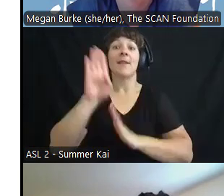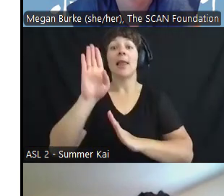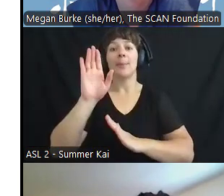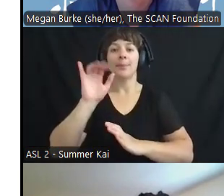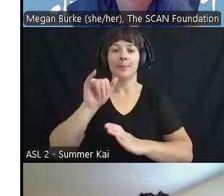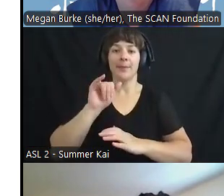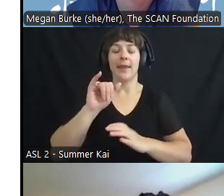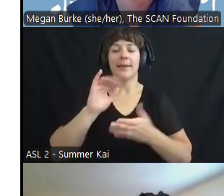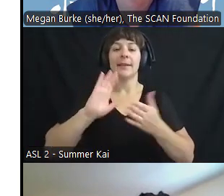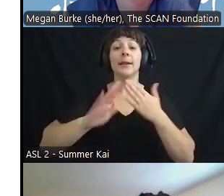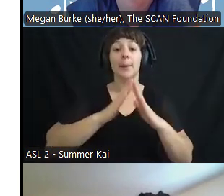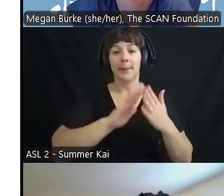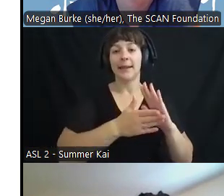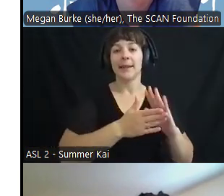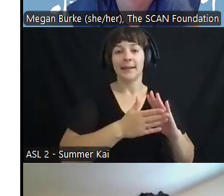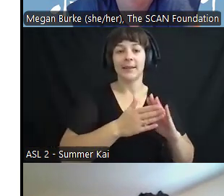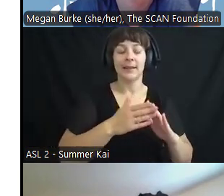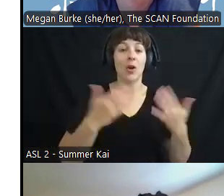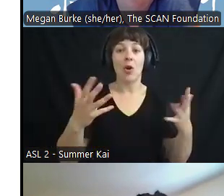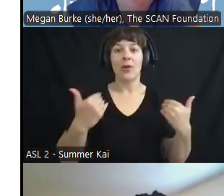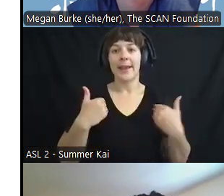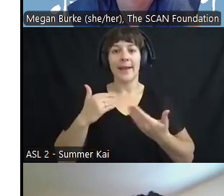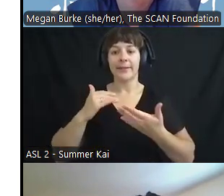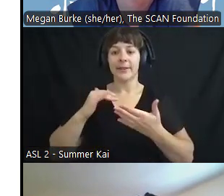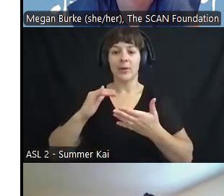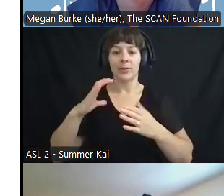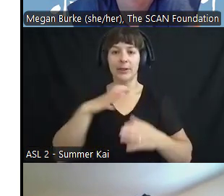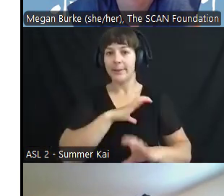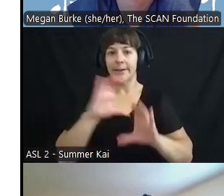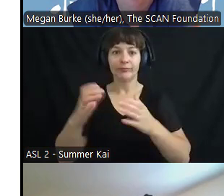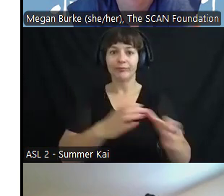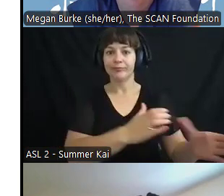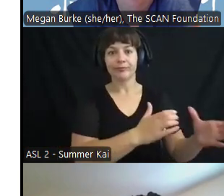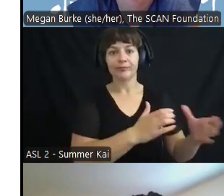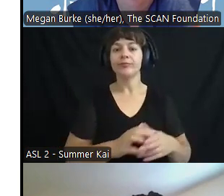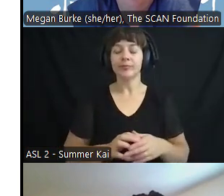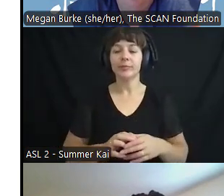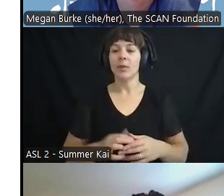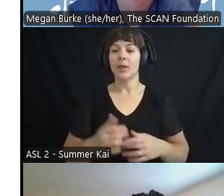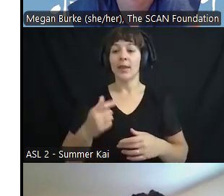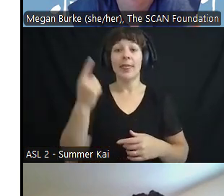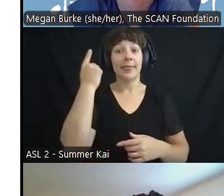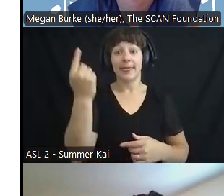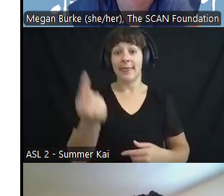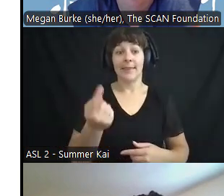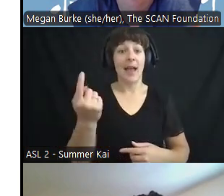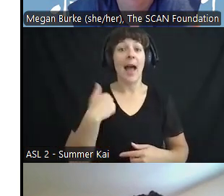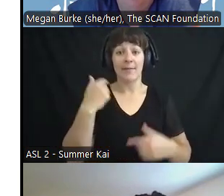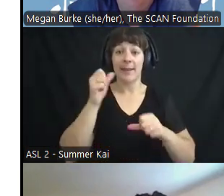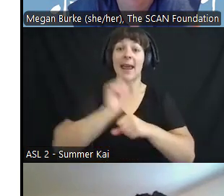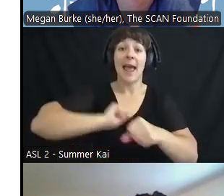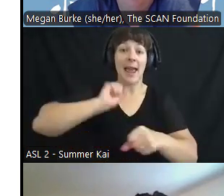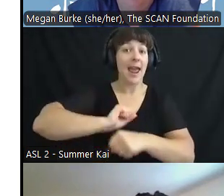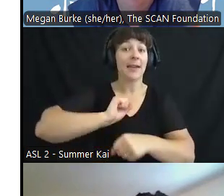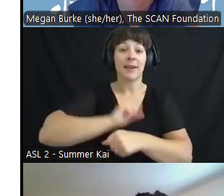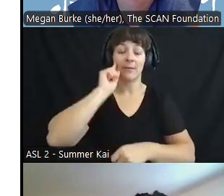the committees that's already in existing. And this is something that I've been advocating for as long as I've